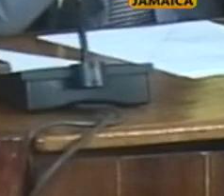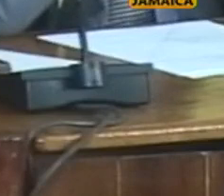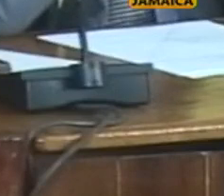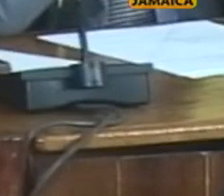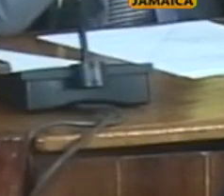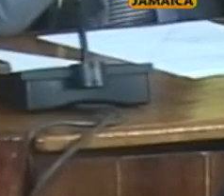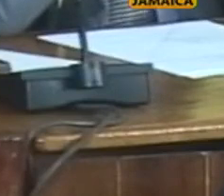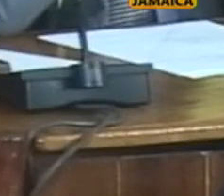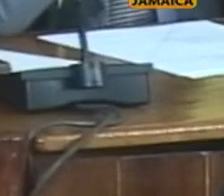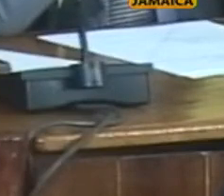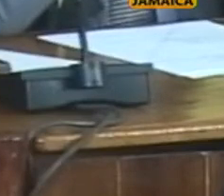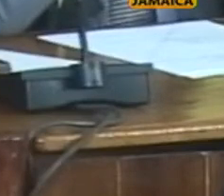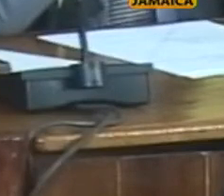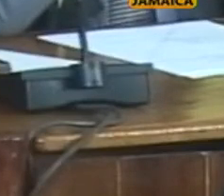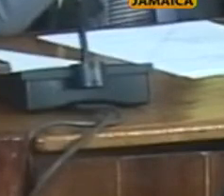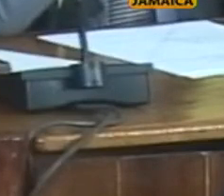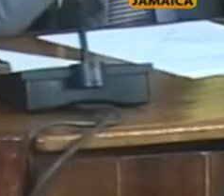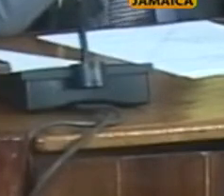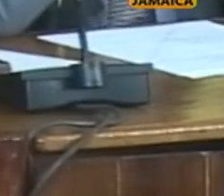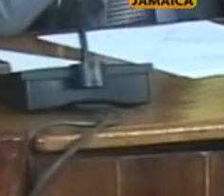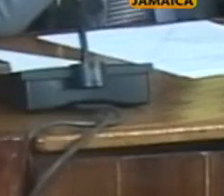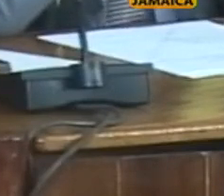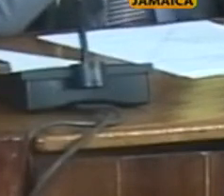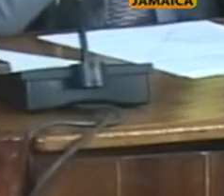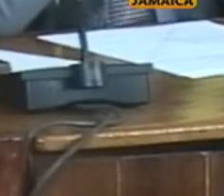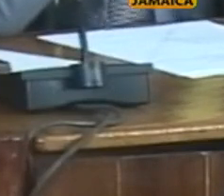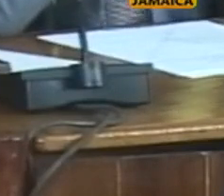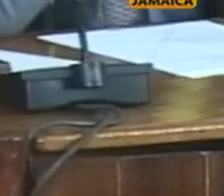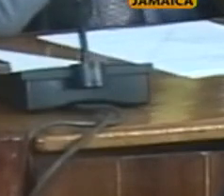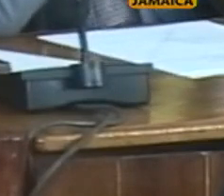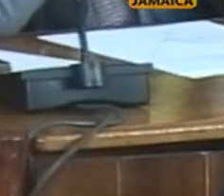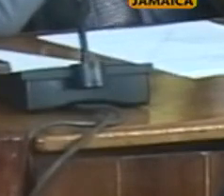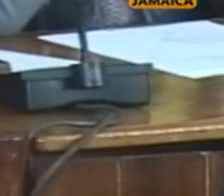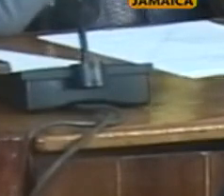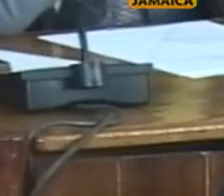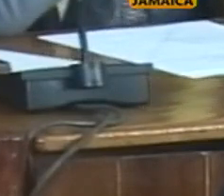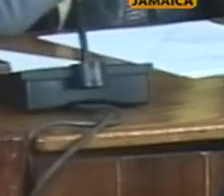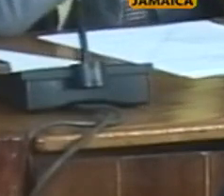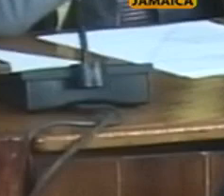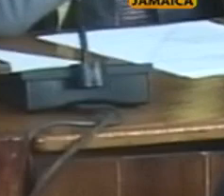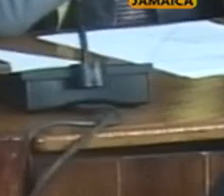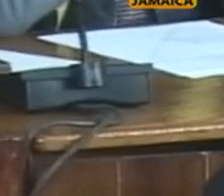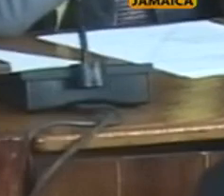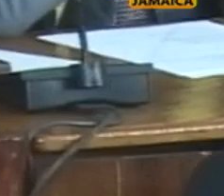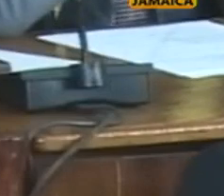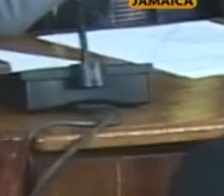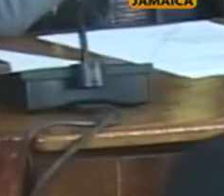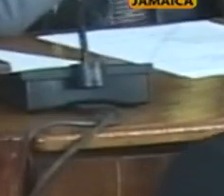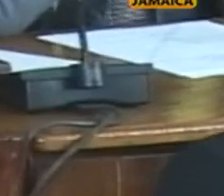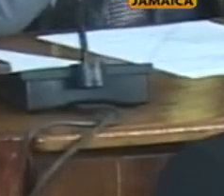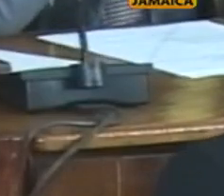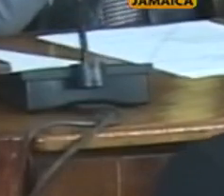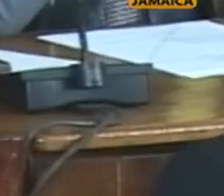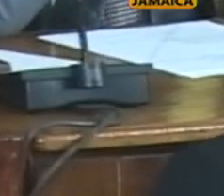Long? Mr. Main? Mr. R. Scott? Mr. Azan?